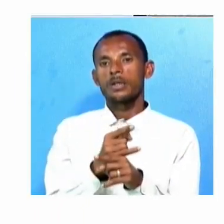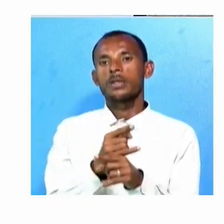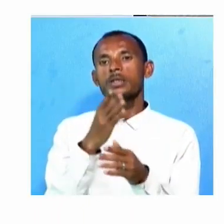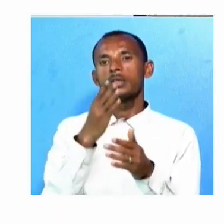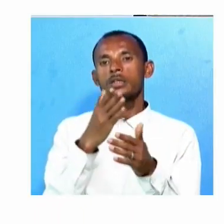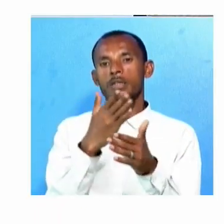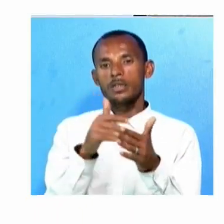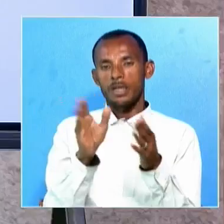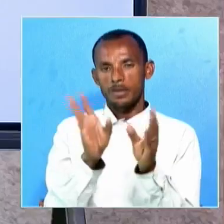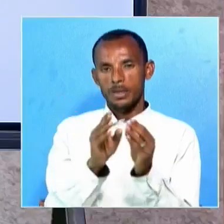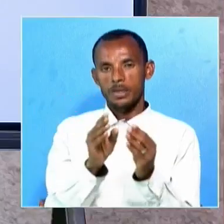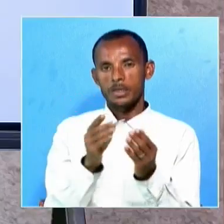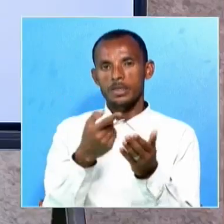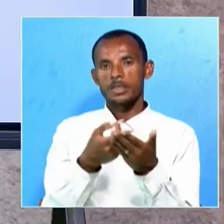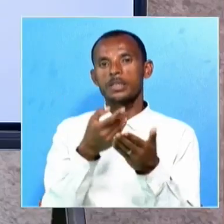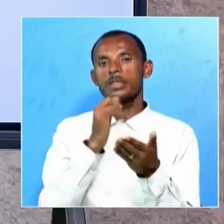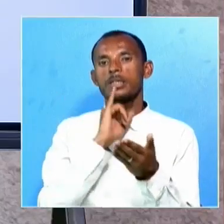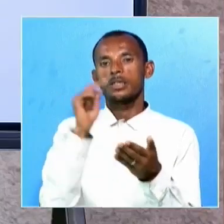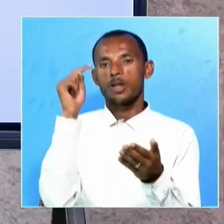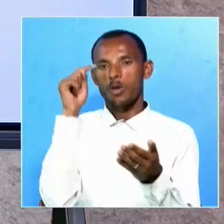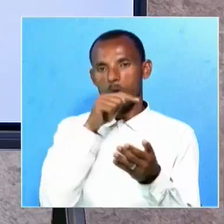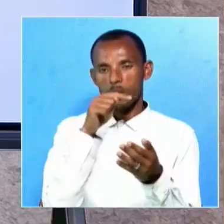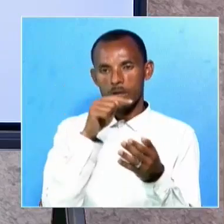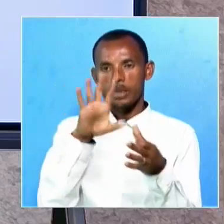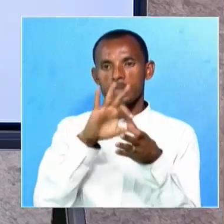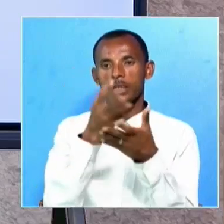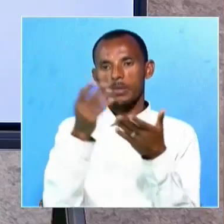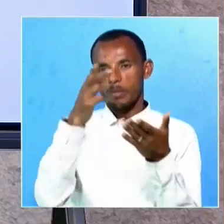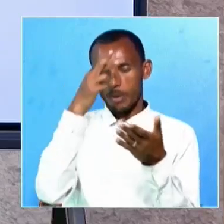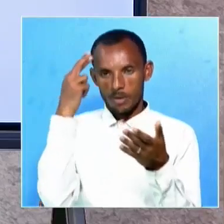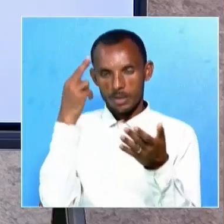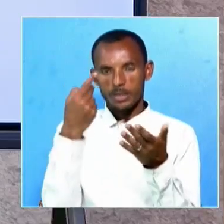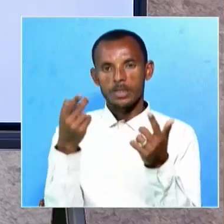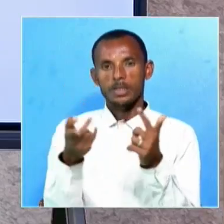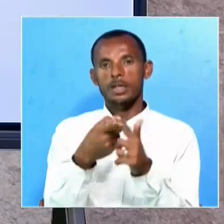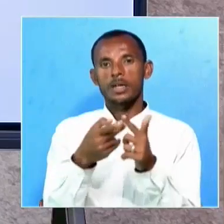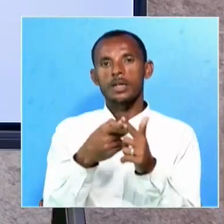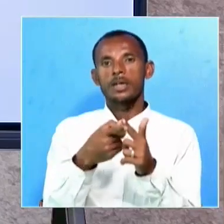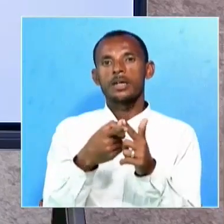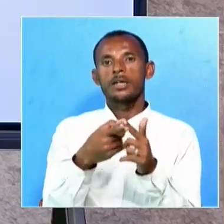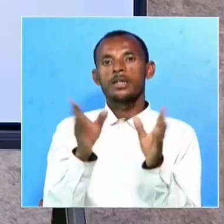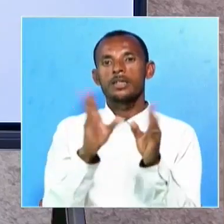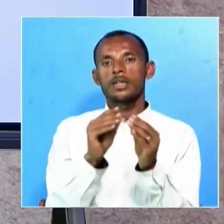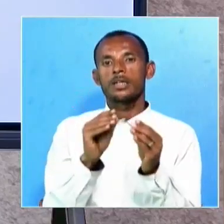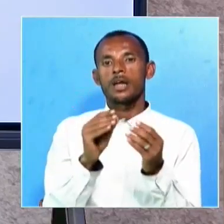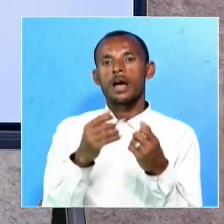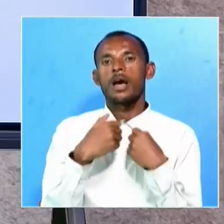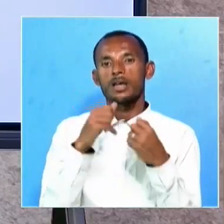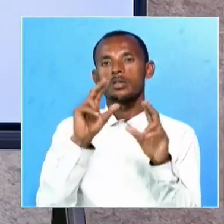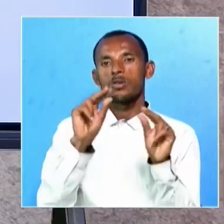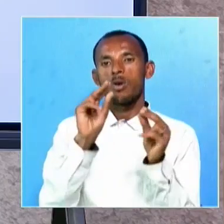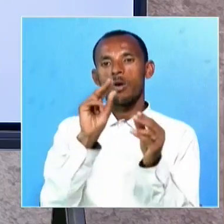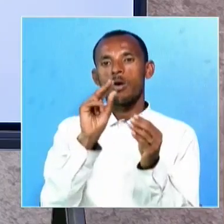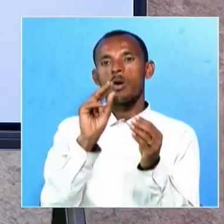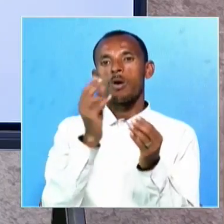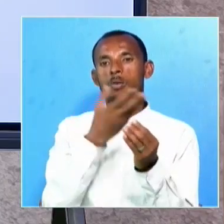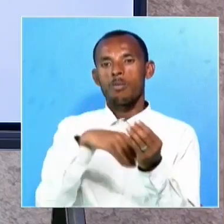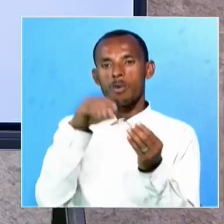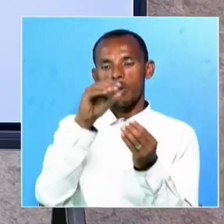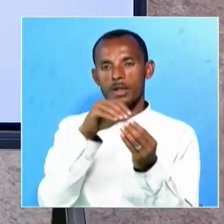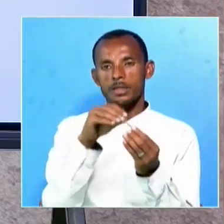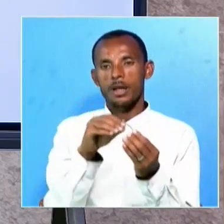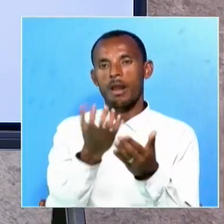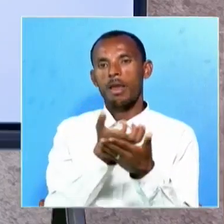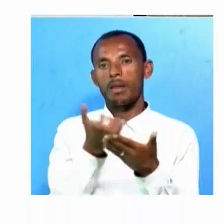one is a wrong statement. Because the second set has no more additional element. Because of this,